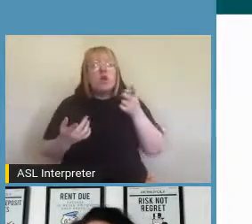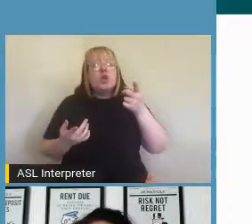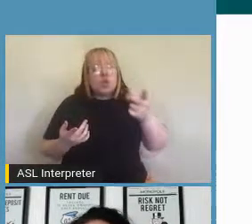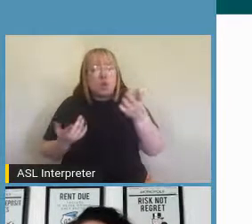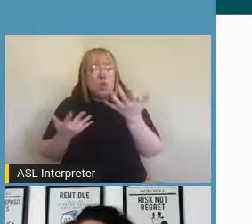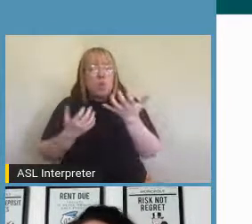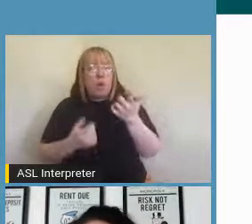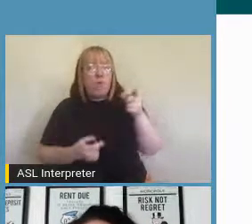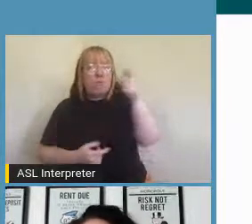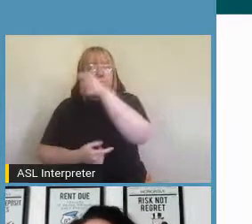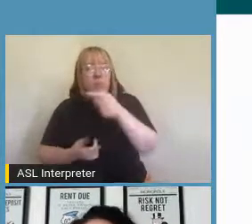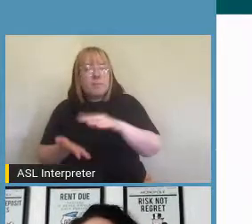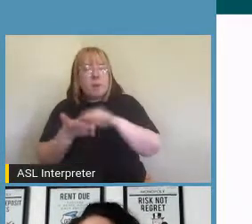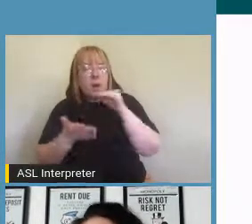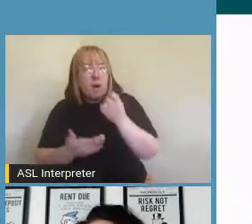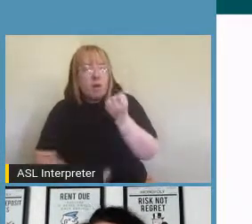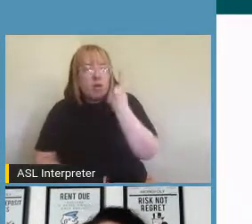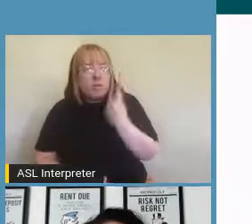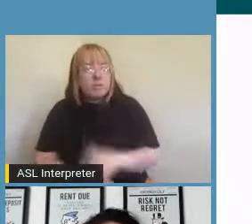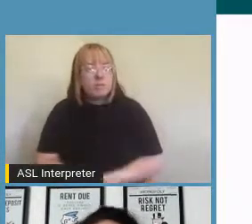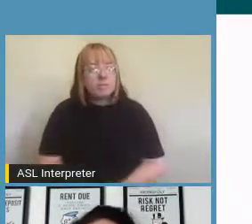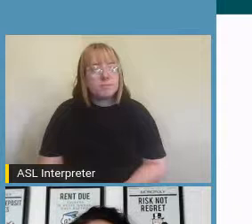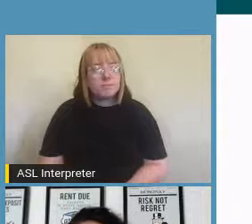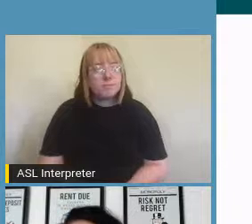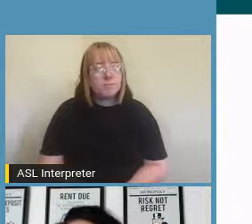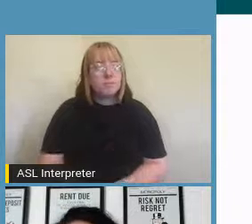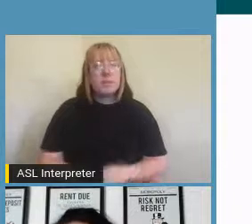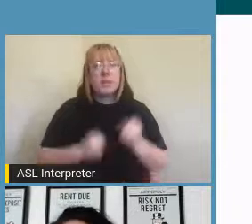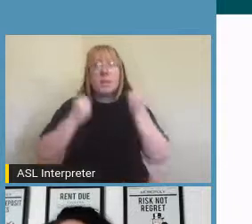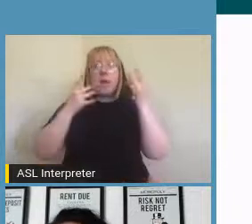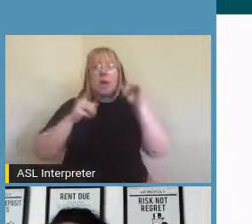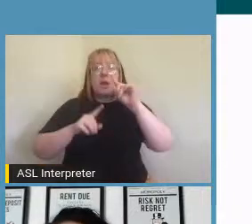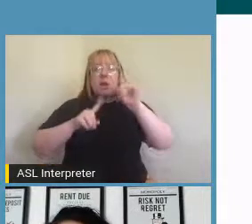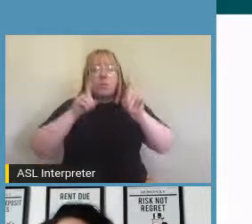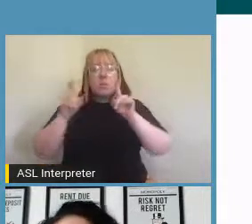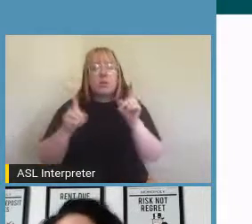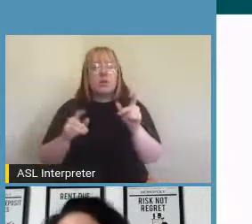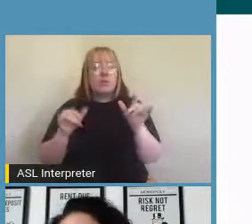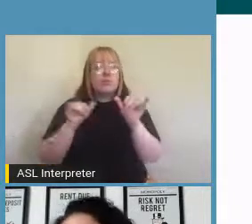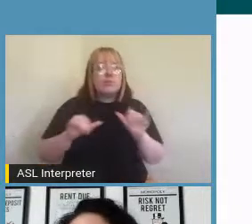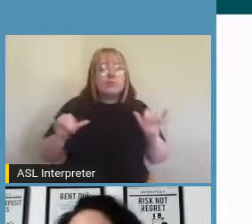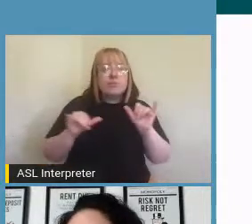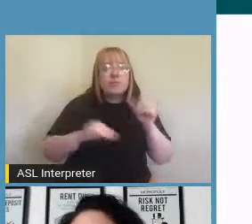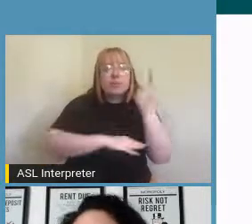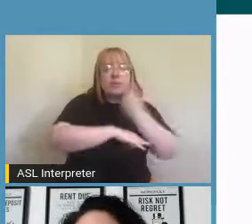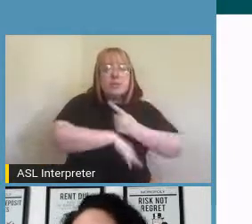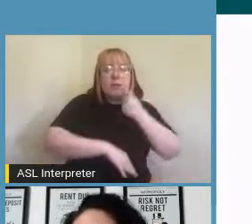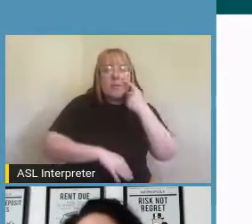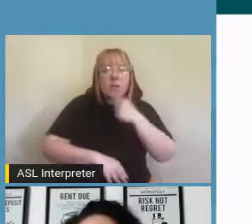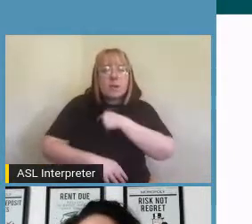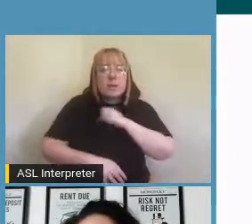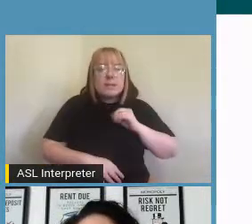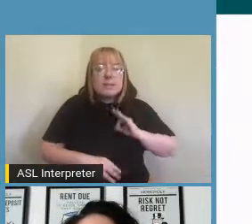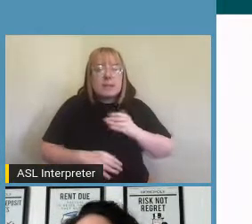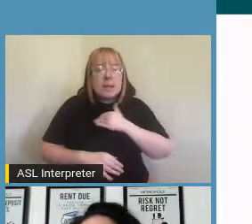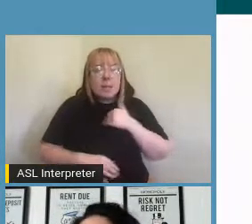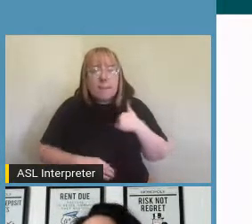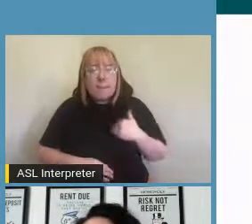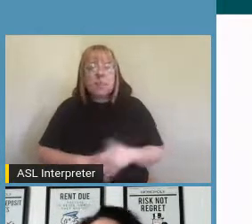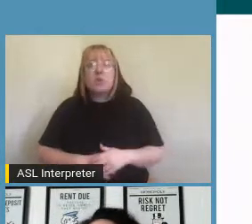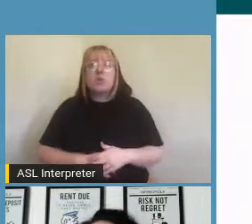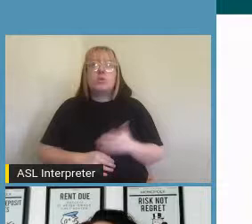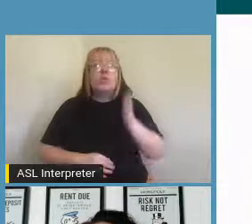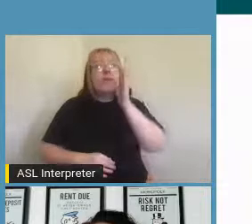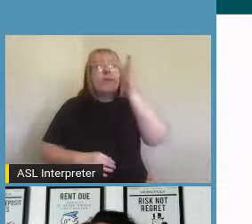And there's all kinds of questions, right? Everything from what might a typical day be for a staff member? What are the upcoming exhibitions? What are the